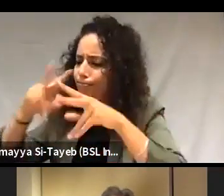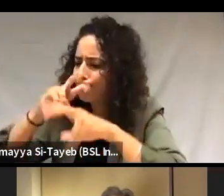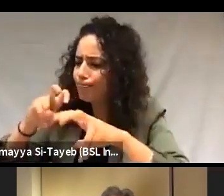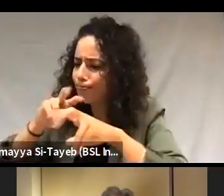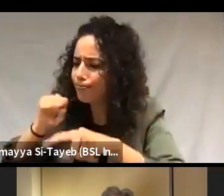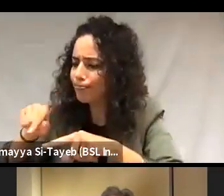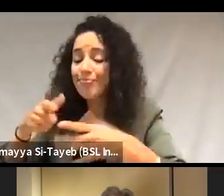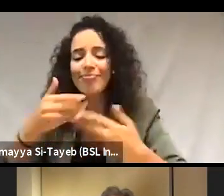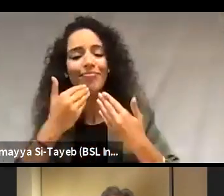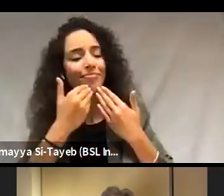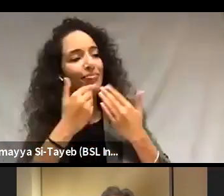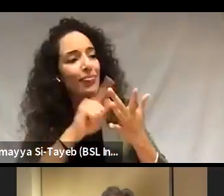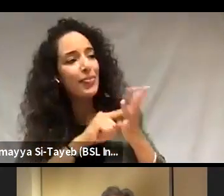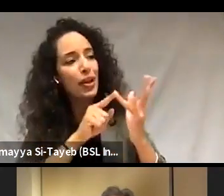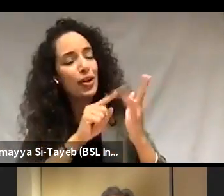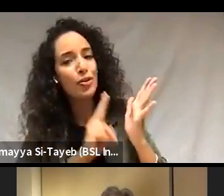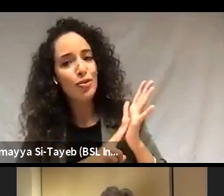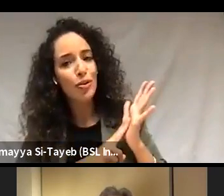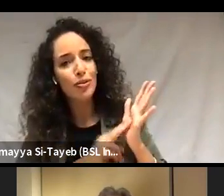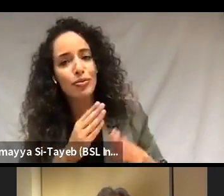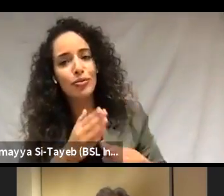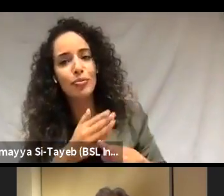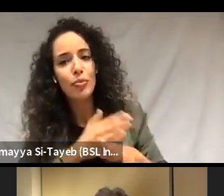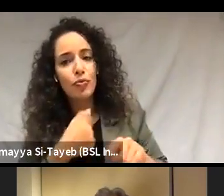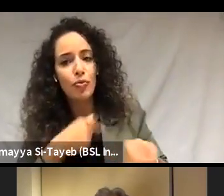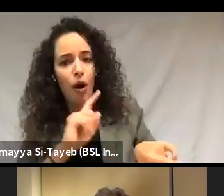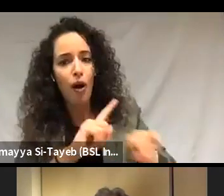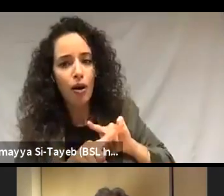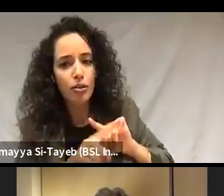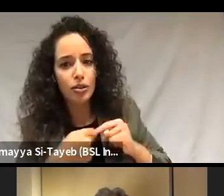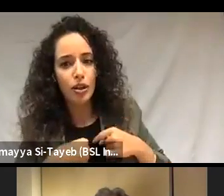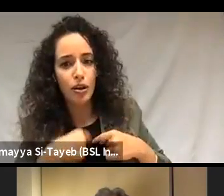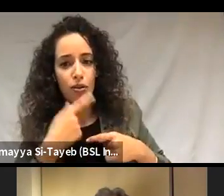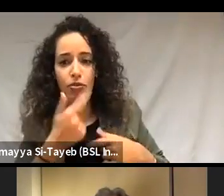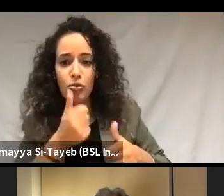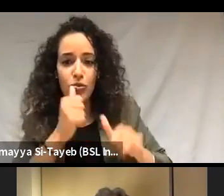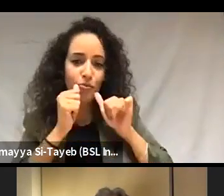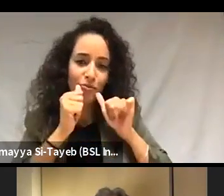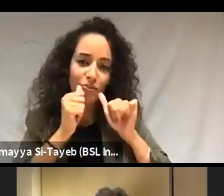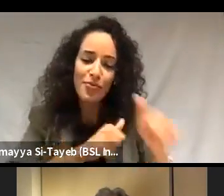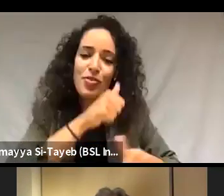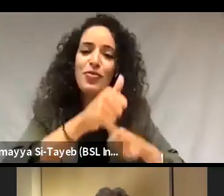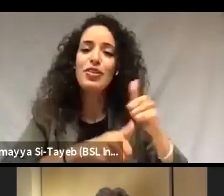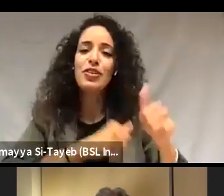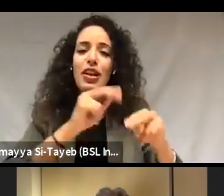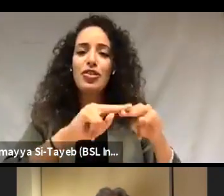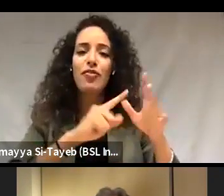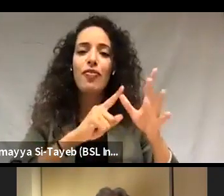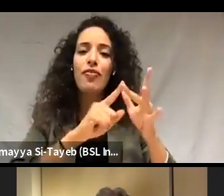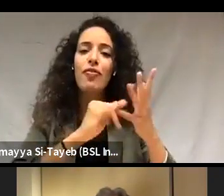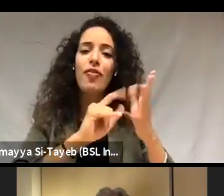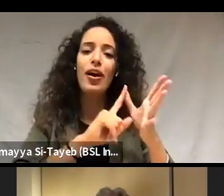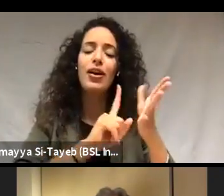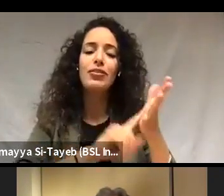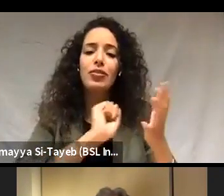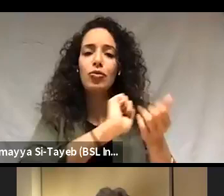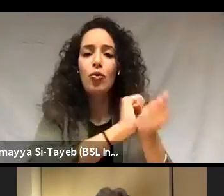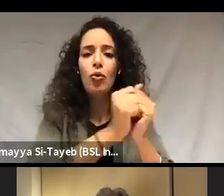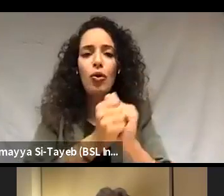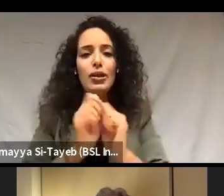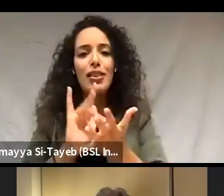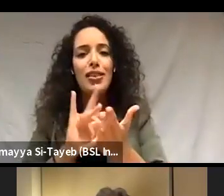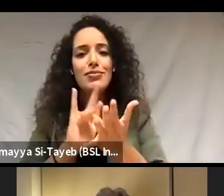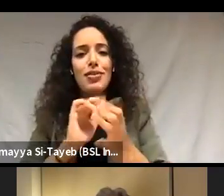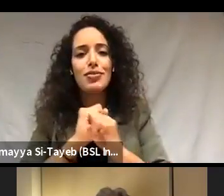Thank you, John. And can I, before I answer that question, congratulate Faisal and his colleagues at the Centre for Media Monitoring. I could